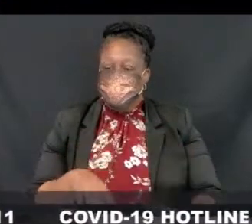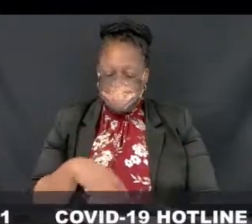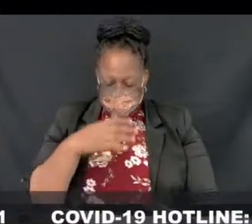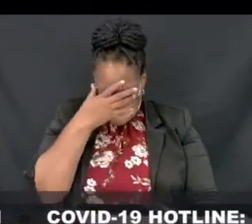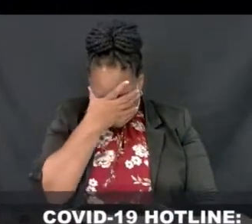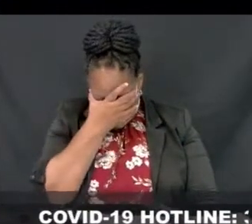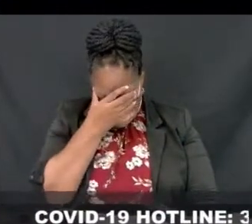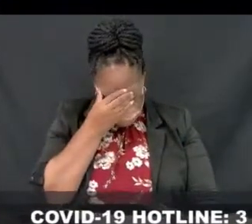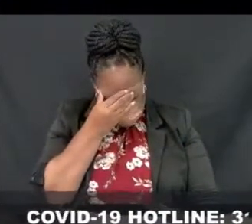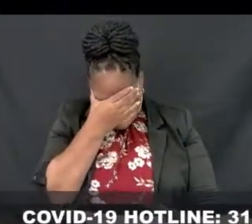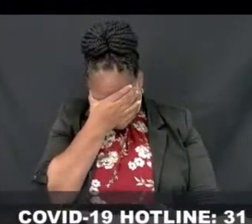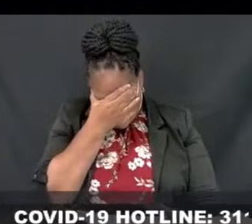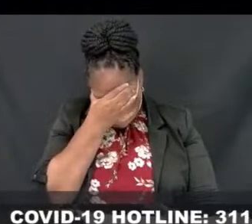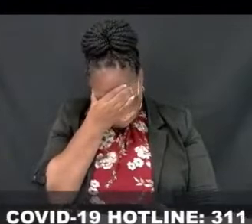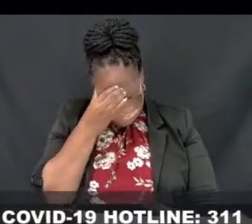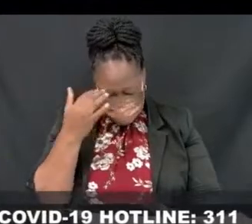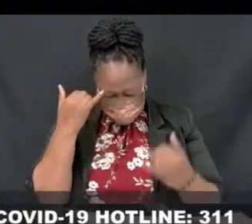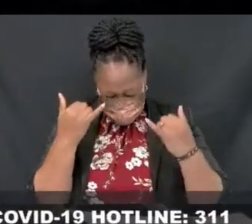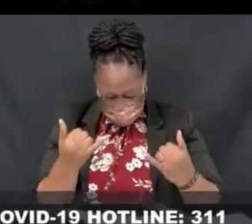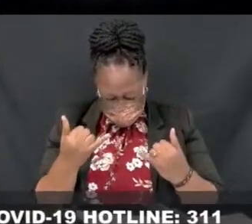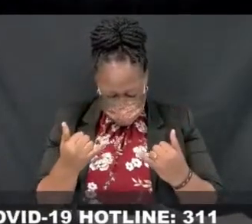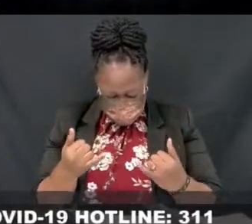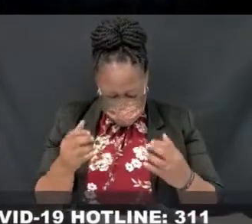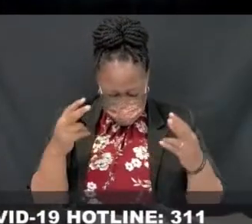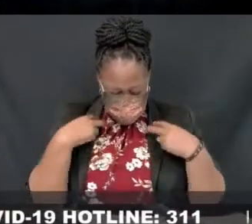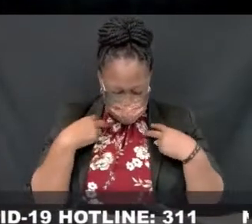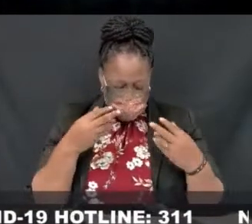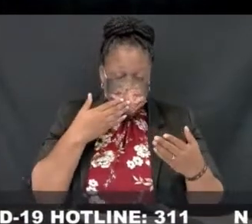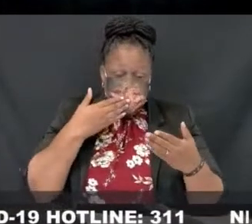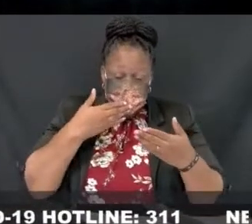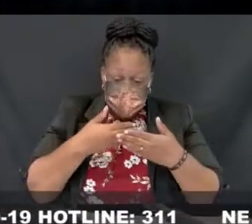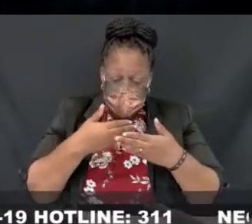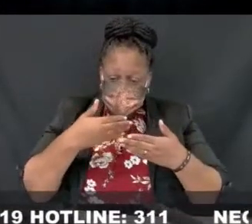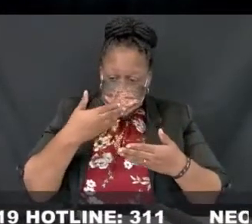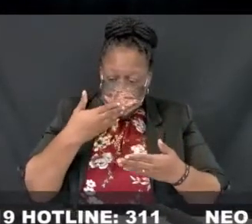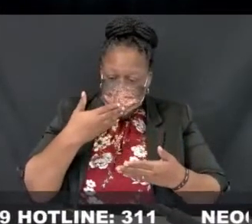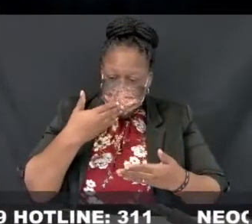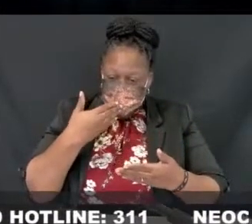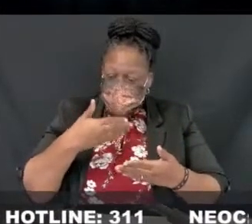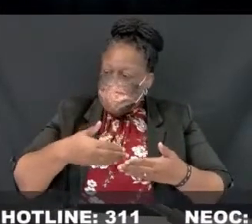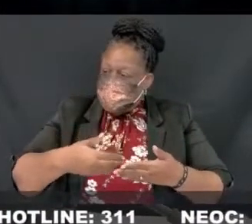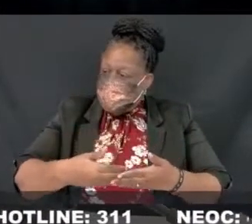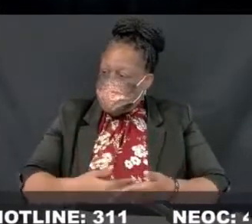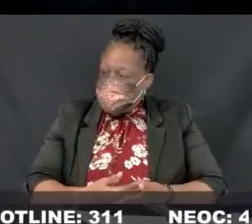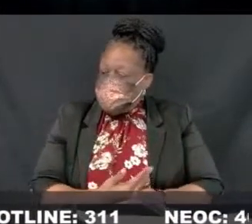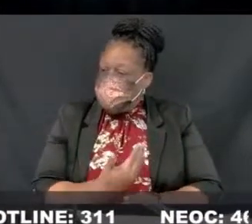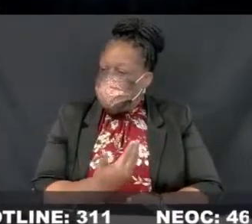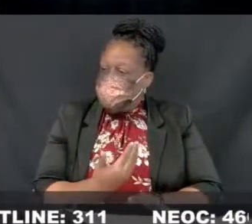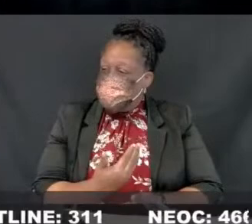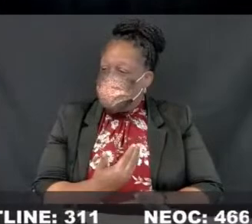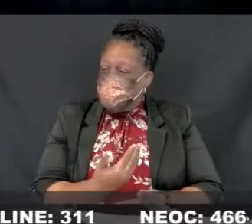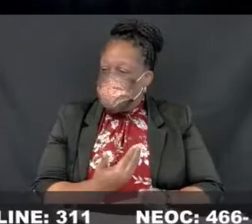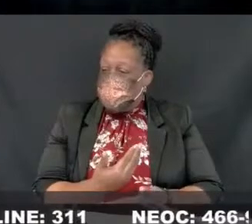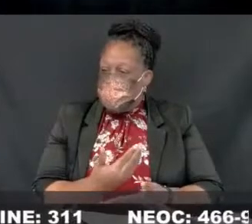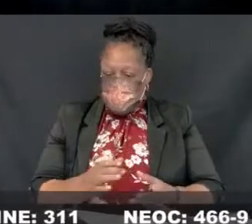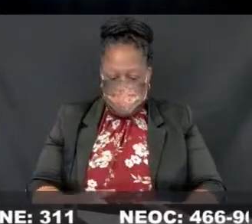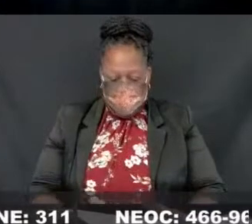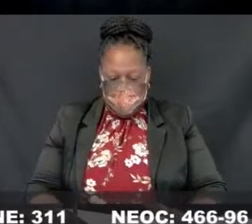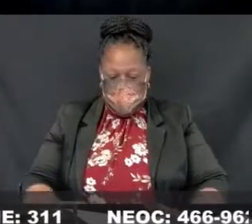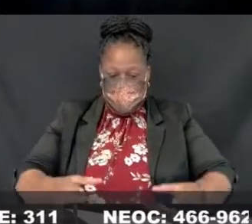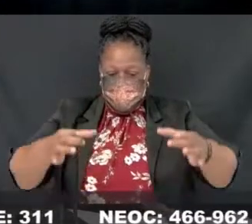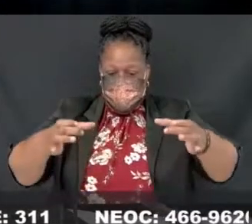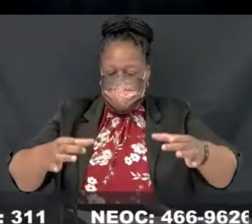up for us to make presentations. So, I realized that we have gotten a little taller.